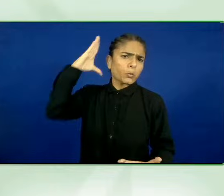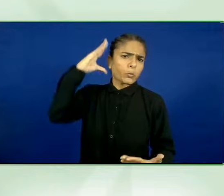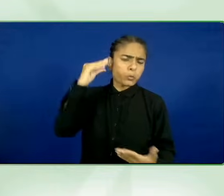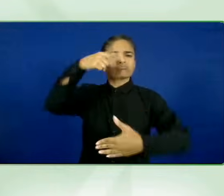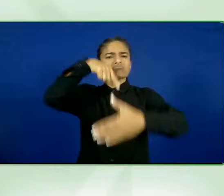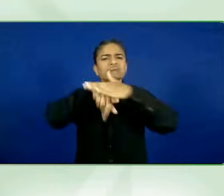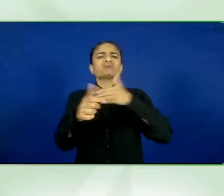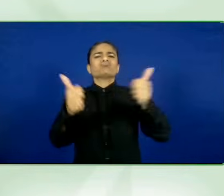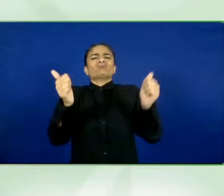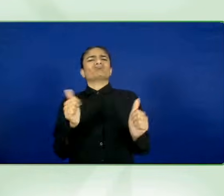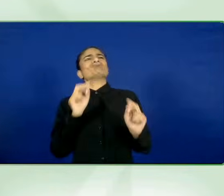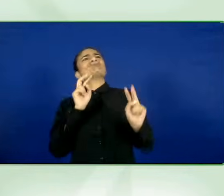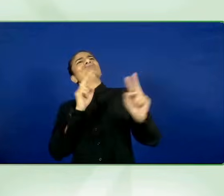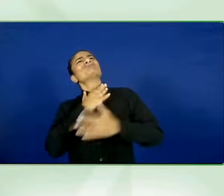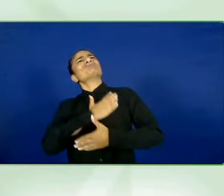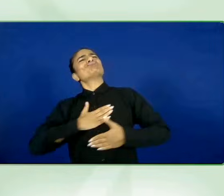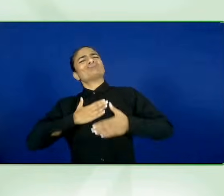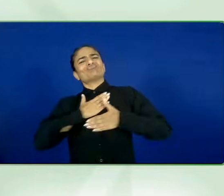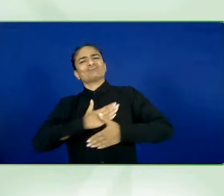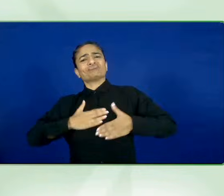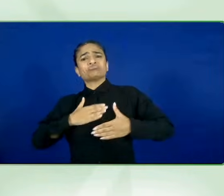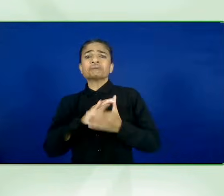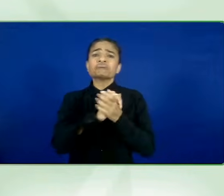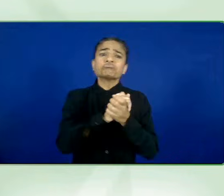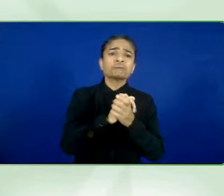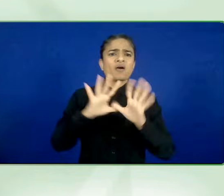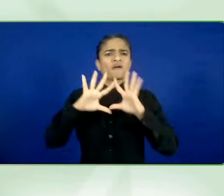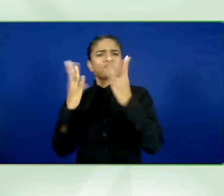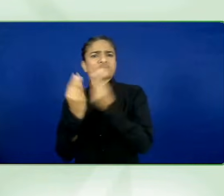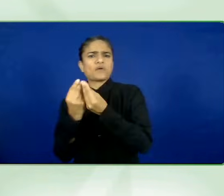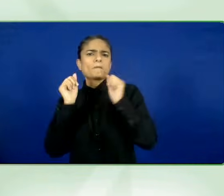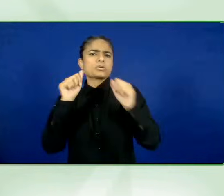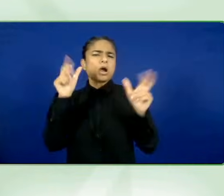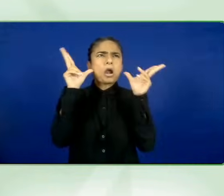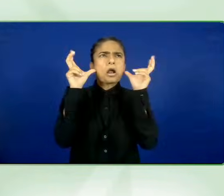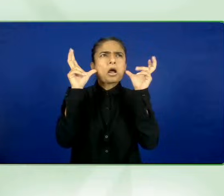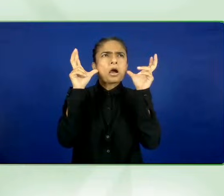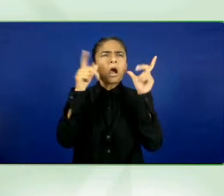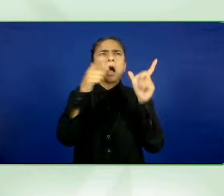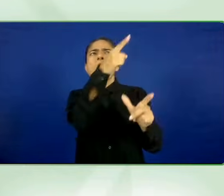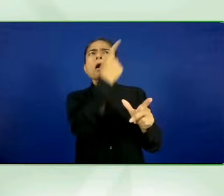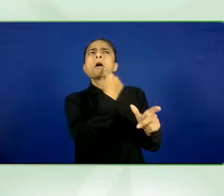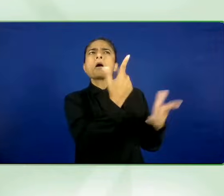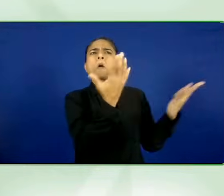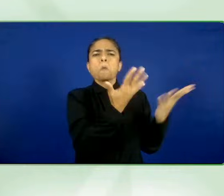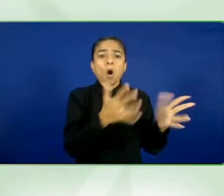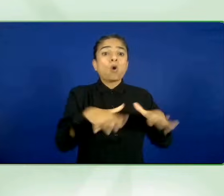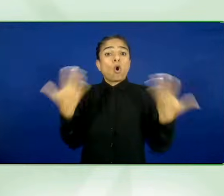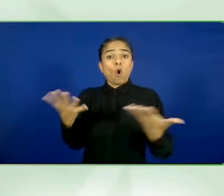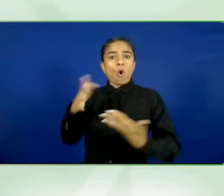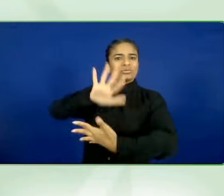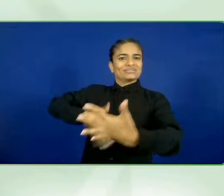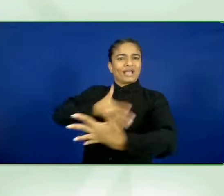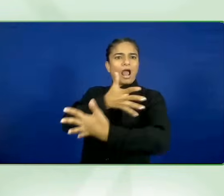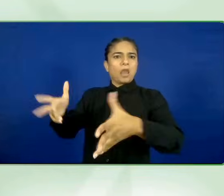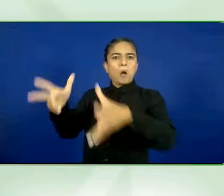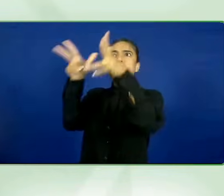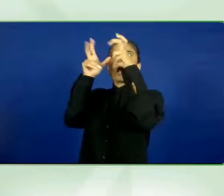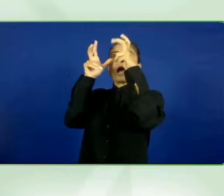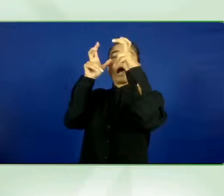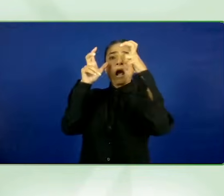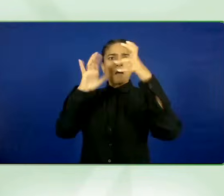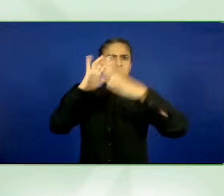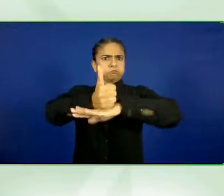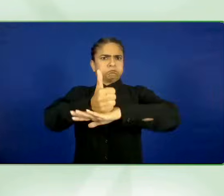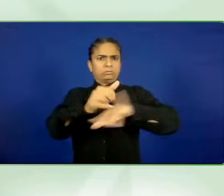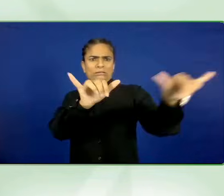language in this very same setup, bringing inclusivity in the theater. And but that is for the